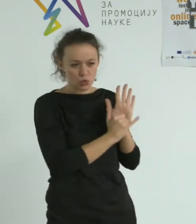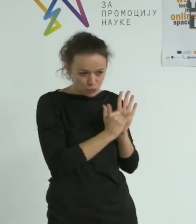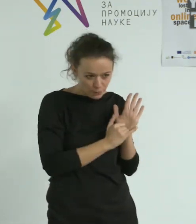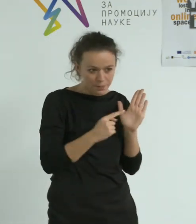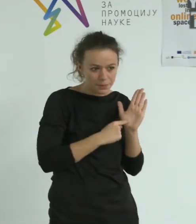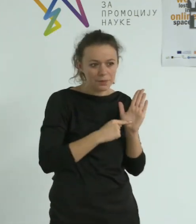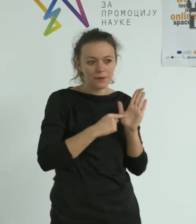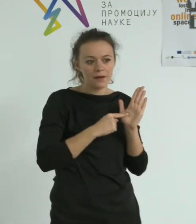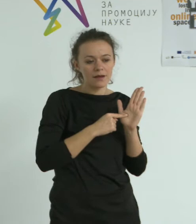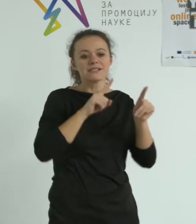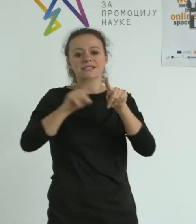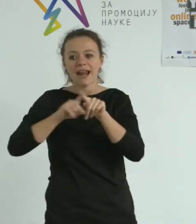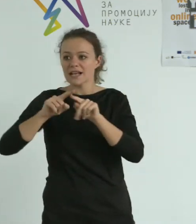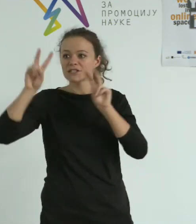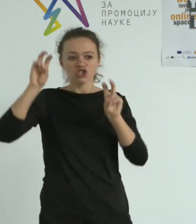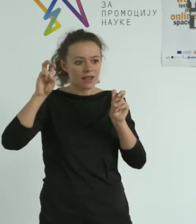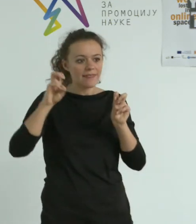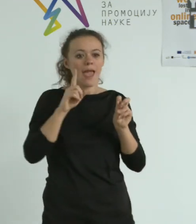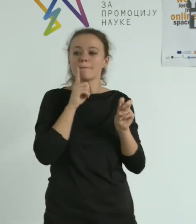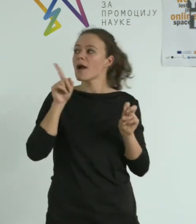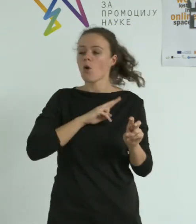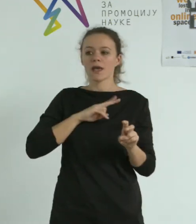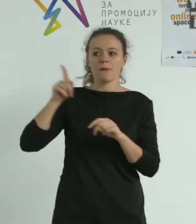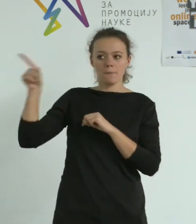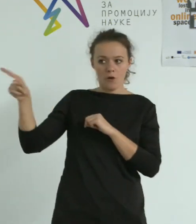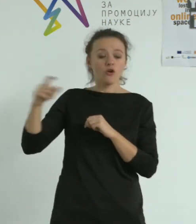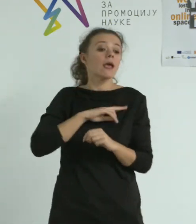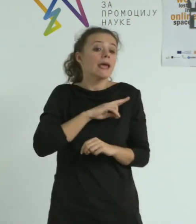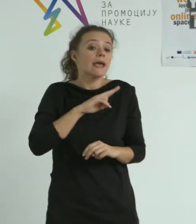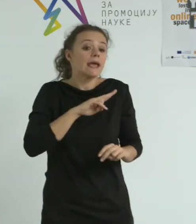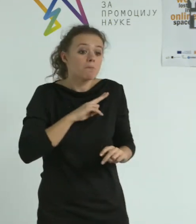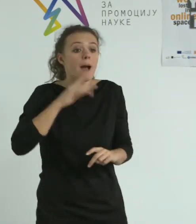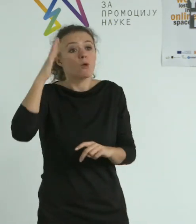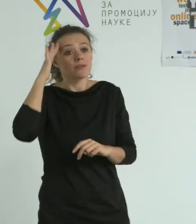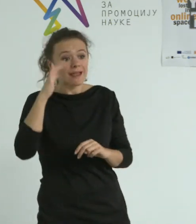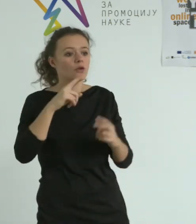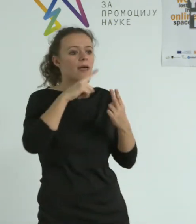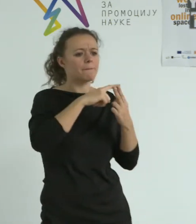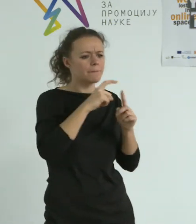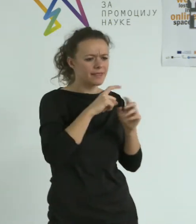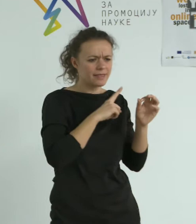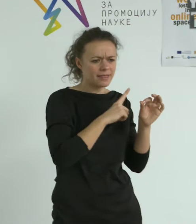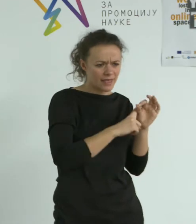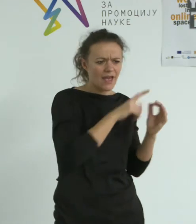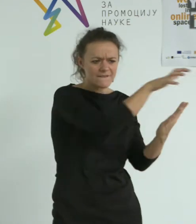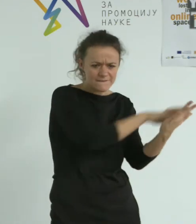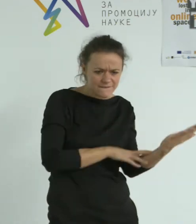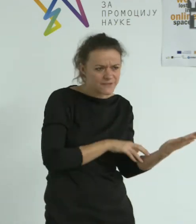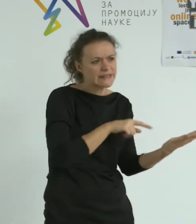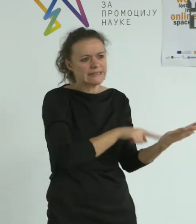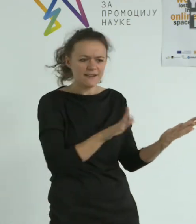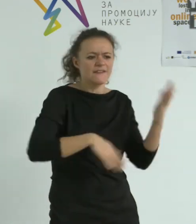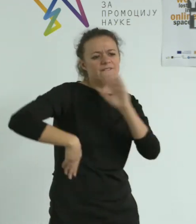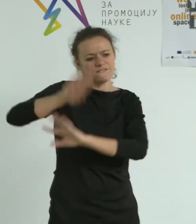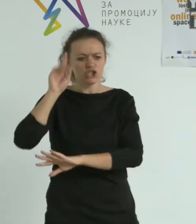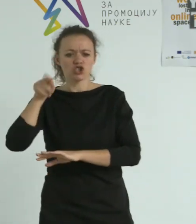that we're having here. We do have some theory, some PDFs, but much more videos